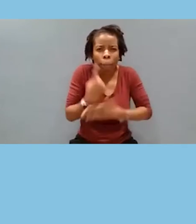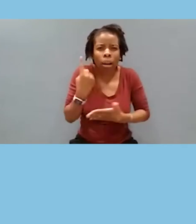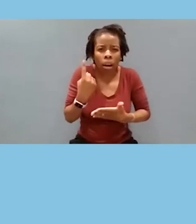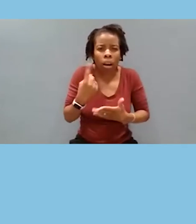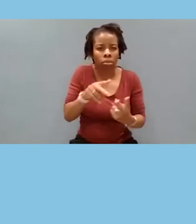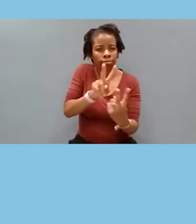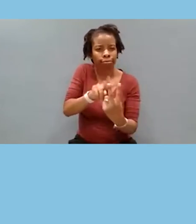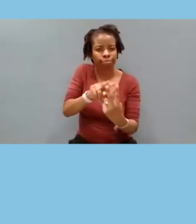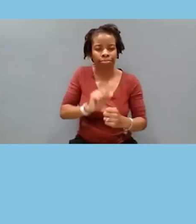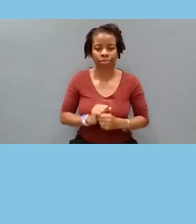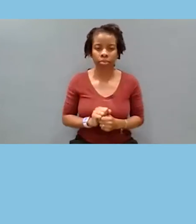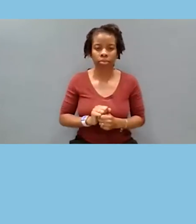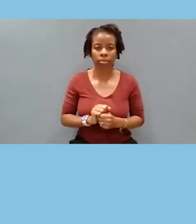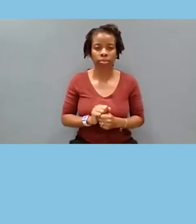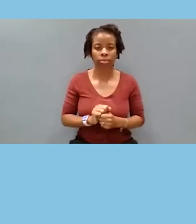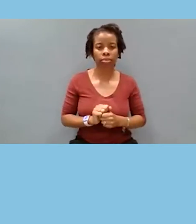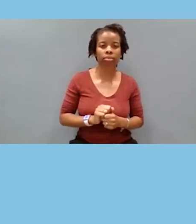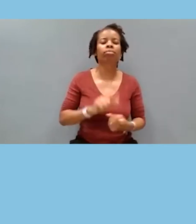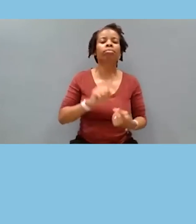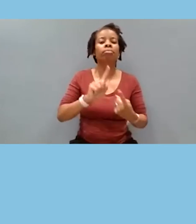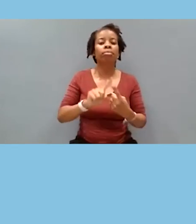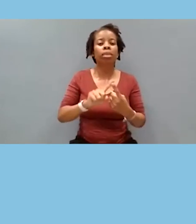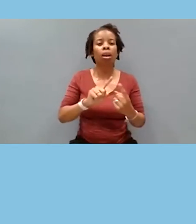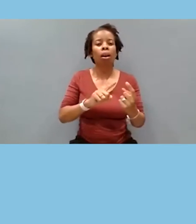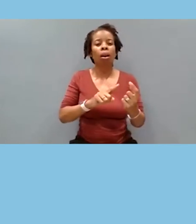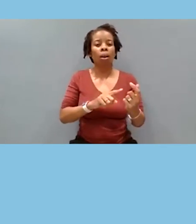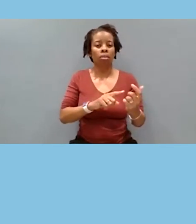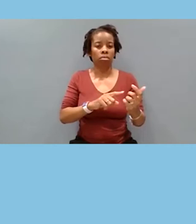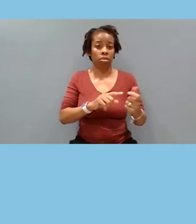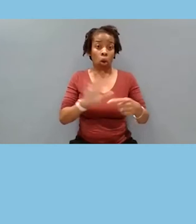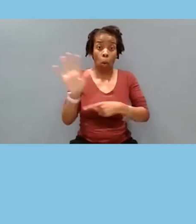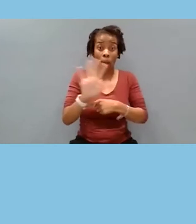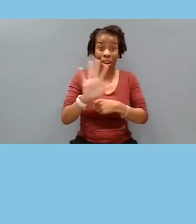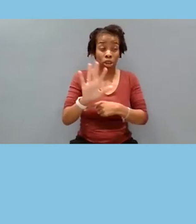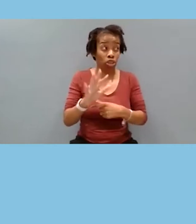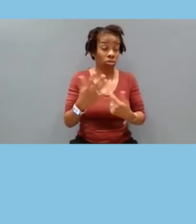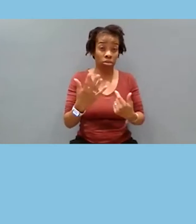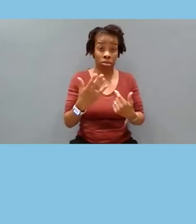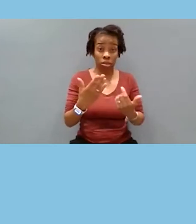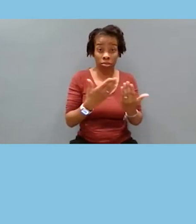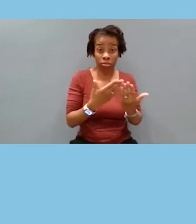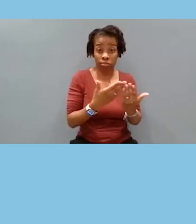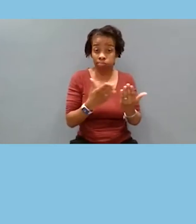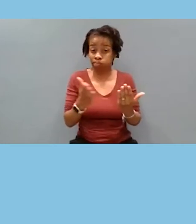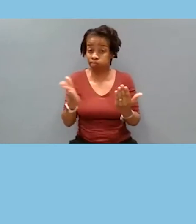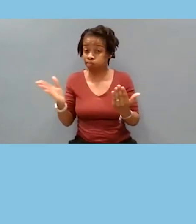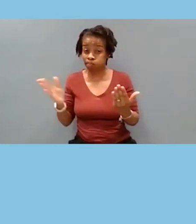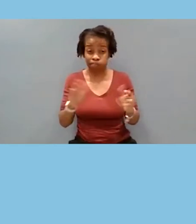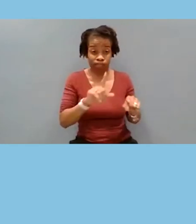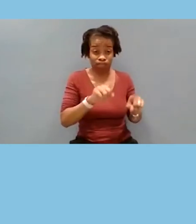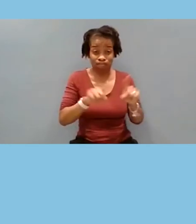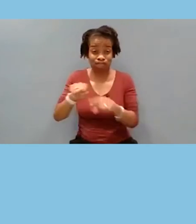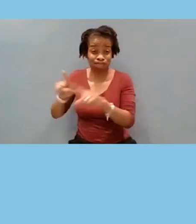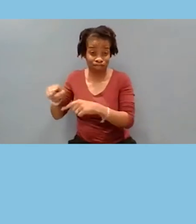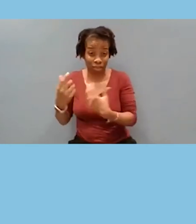Moving image work is an expansive and inclusive category of the arts. And it's likely something I'm imagining